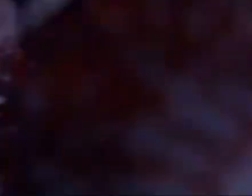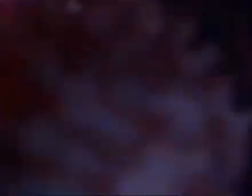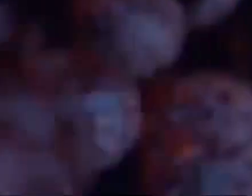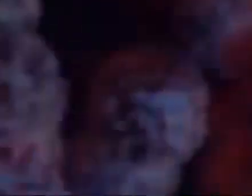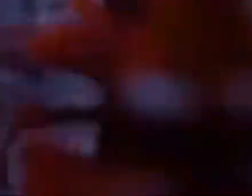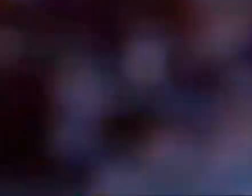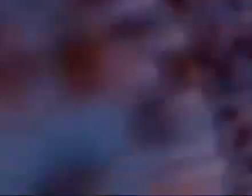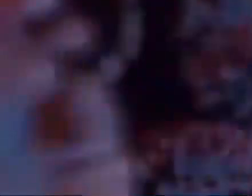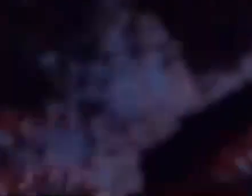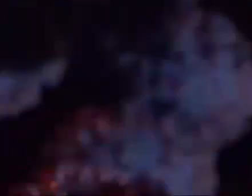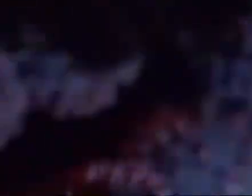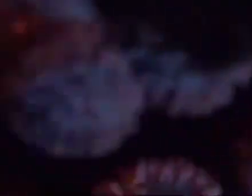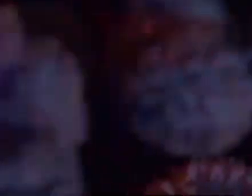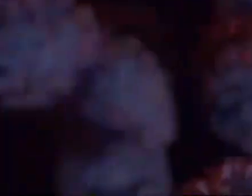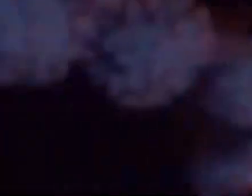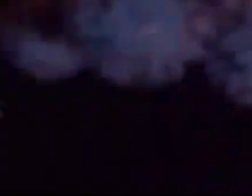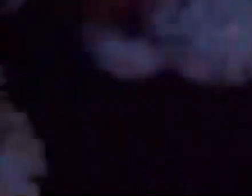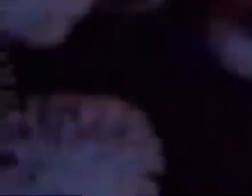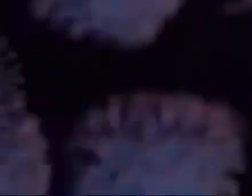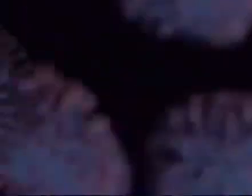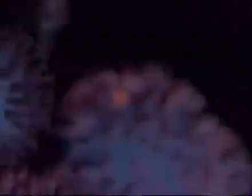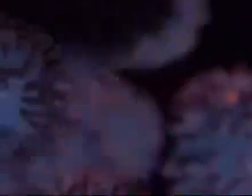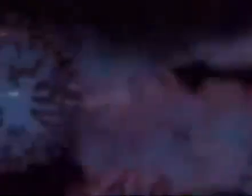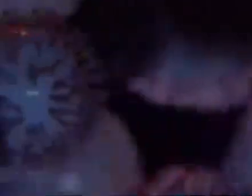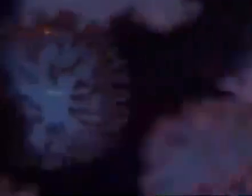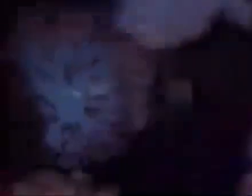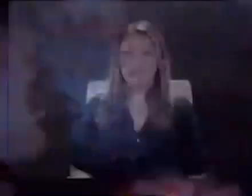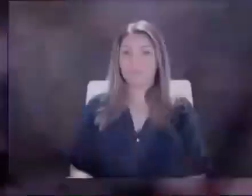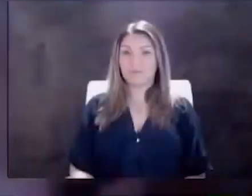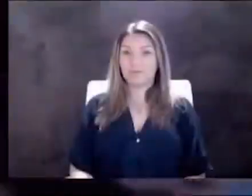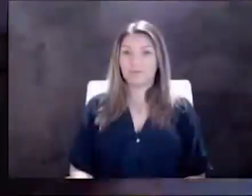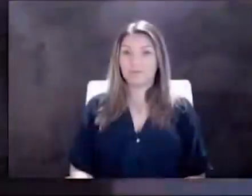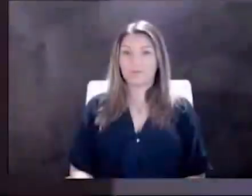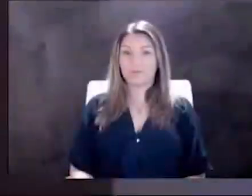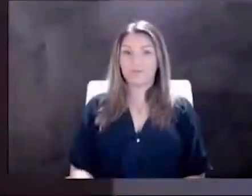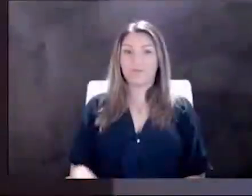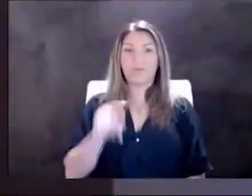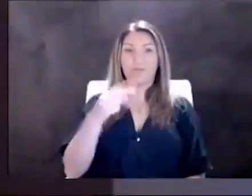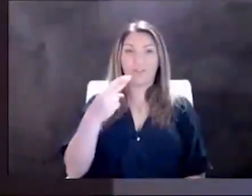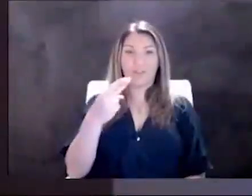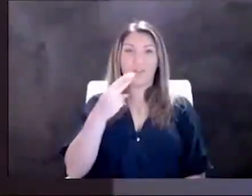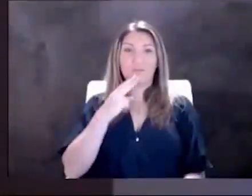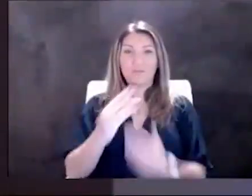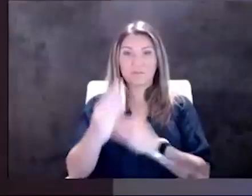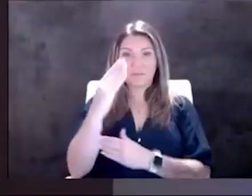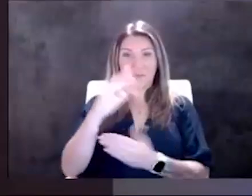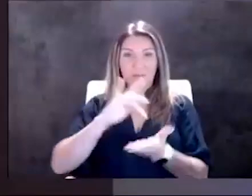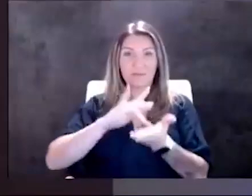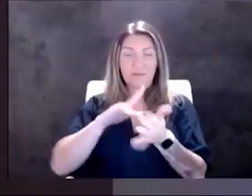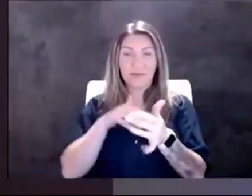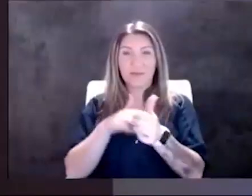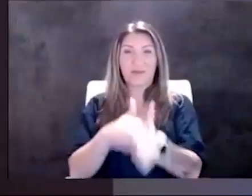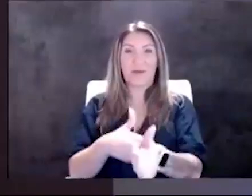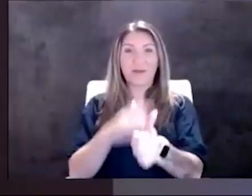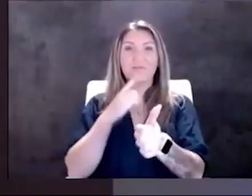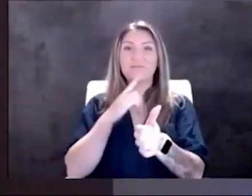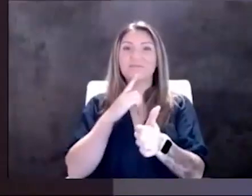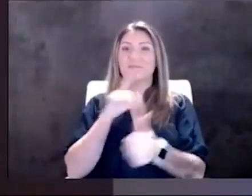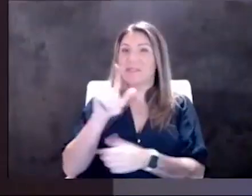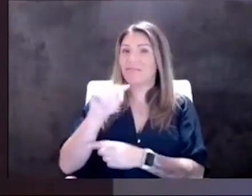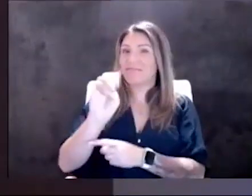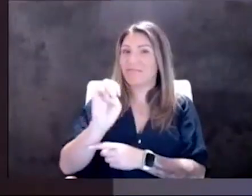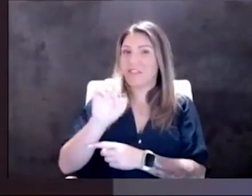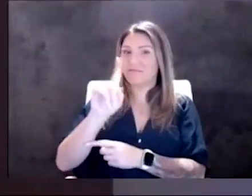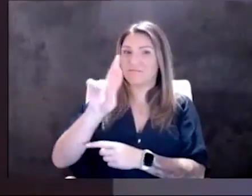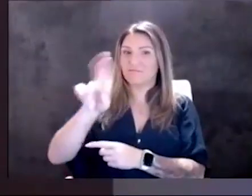Good morning. It is Thursday, October 21st. Welcome into the Morning Medical Update. We are live inside the Dolph Simons Family Broadcast Studio. Thanks, everyone, for joining